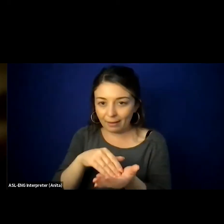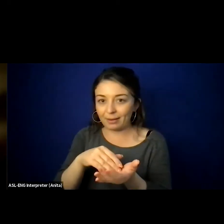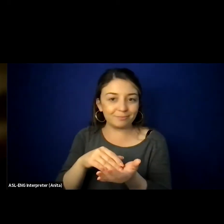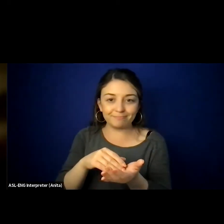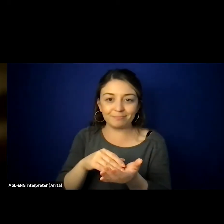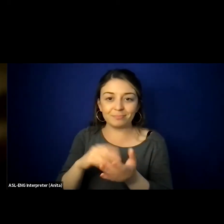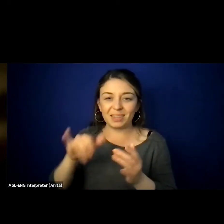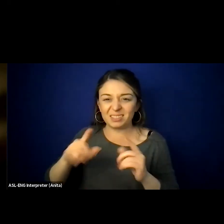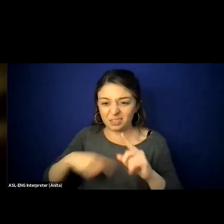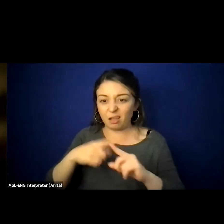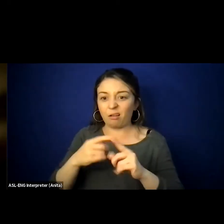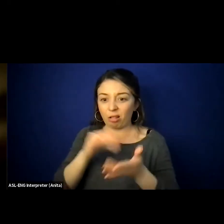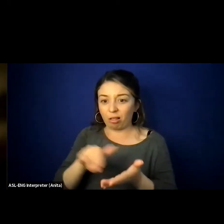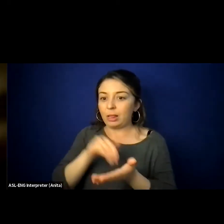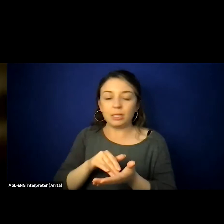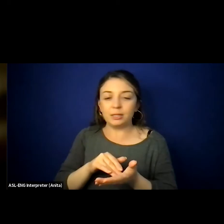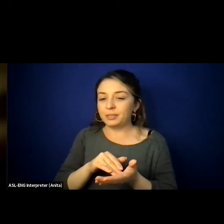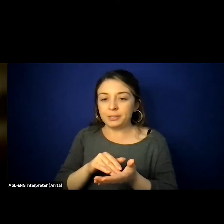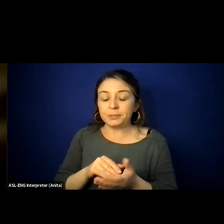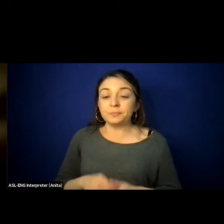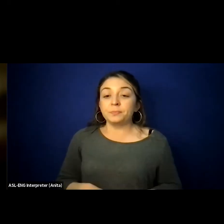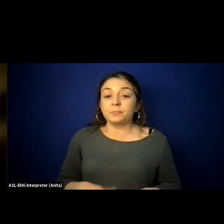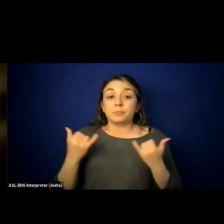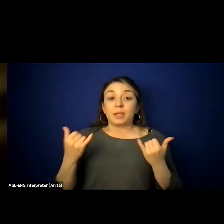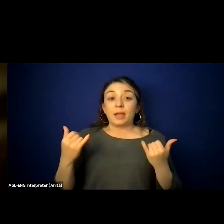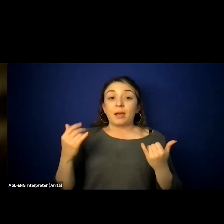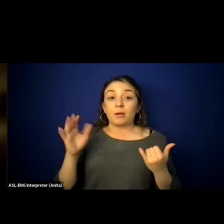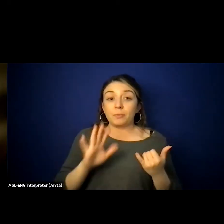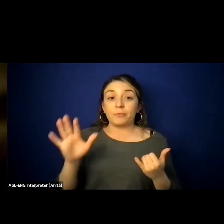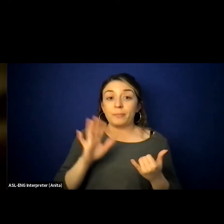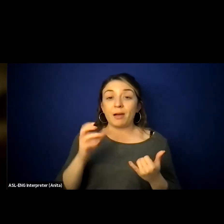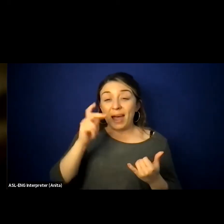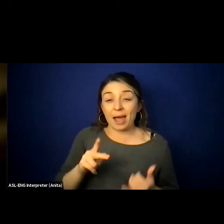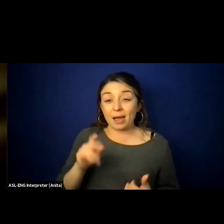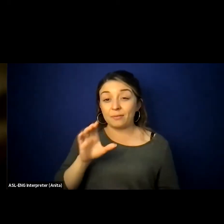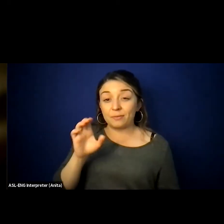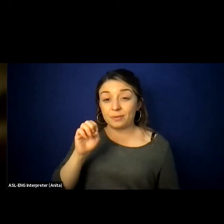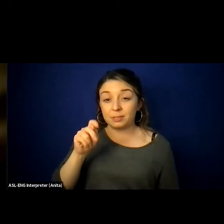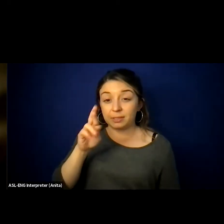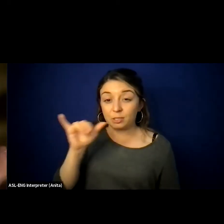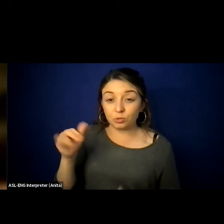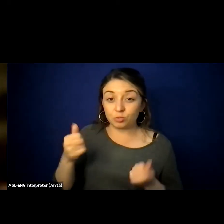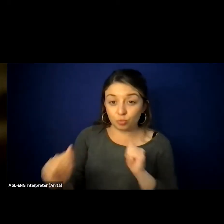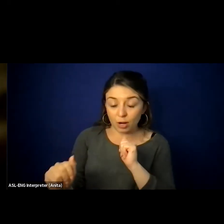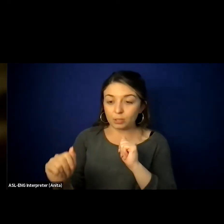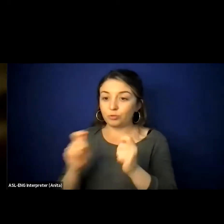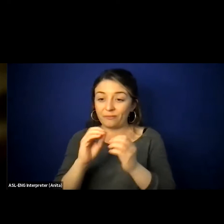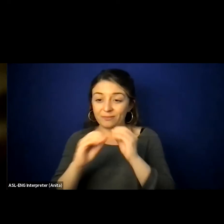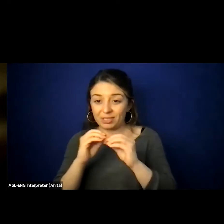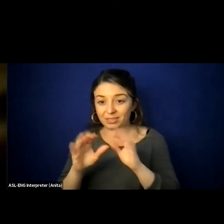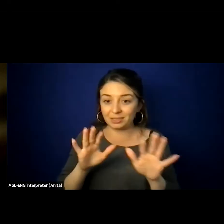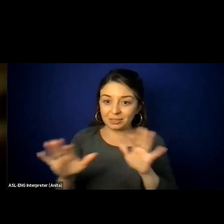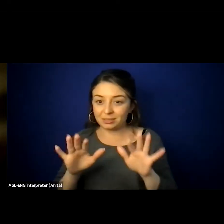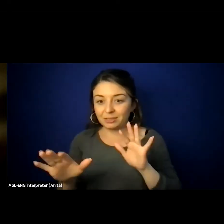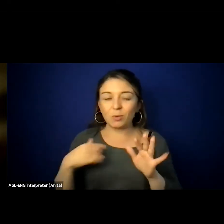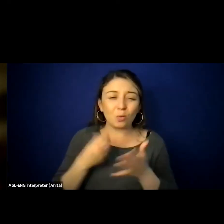Here's the thing. We already have over half a century's worth of good intentions to correct. So let's not waste